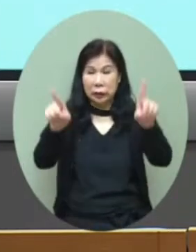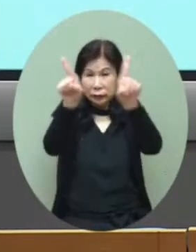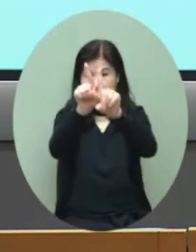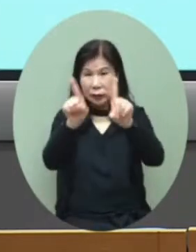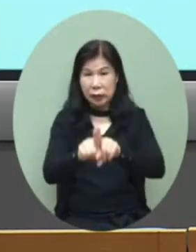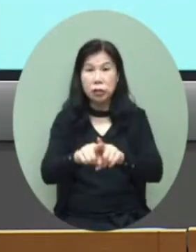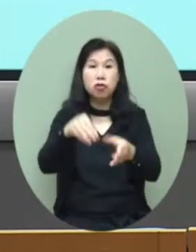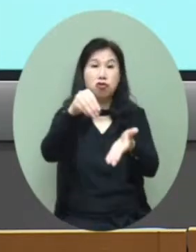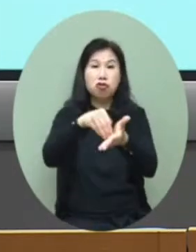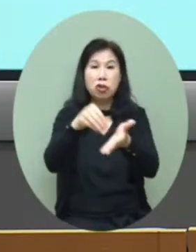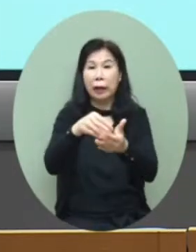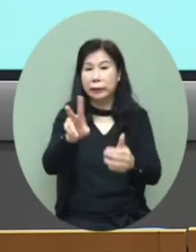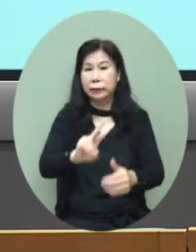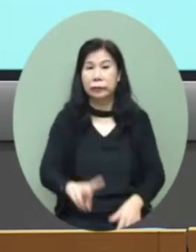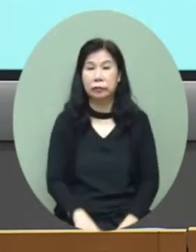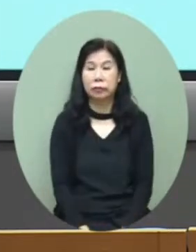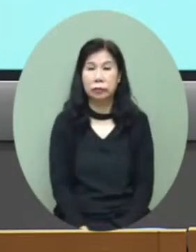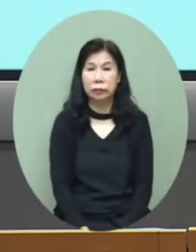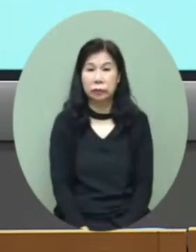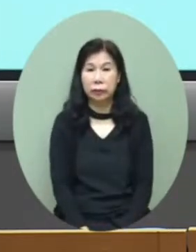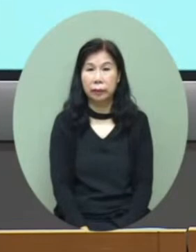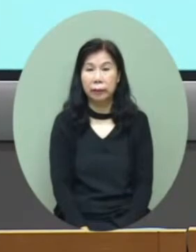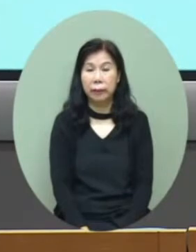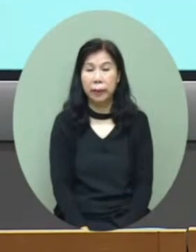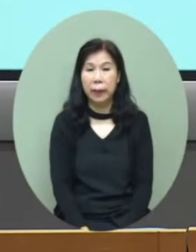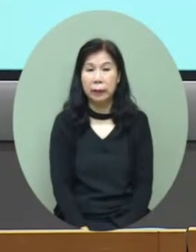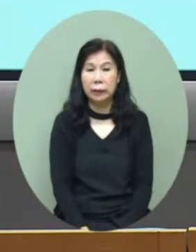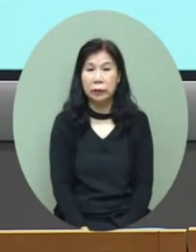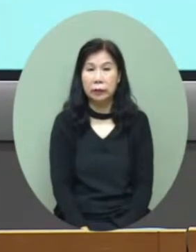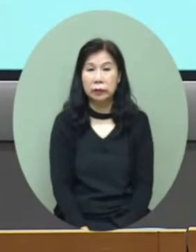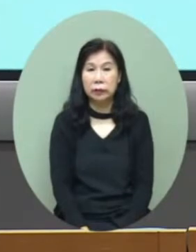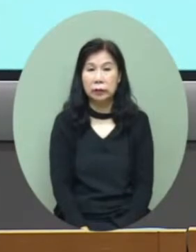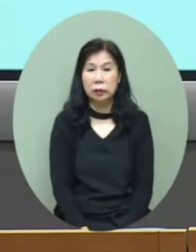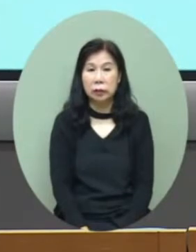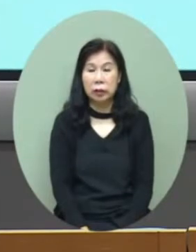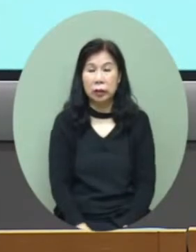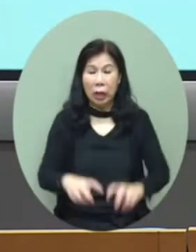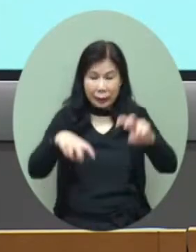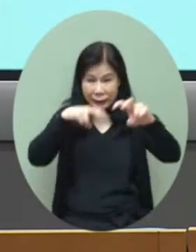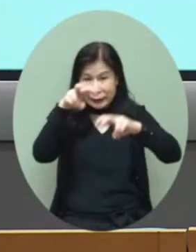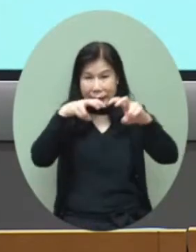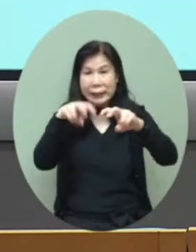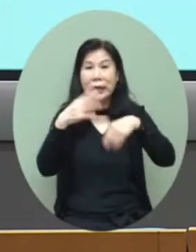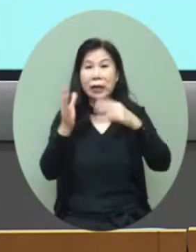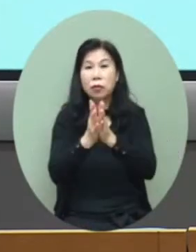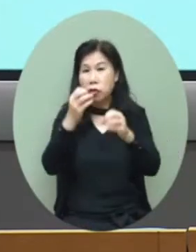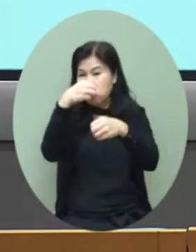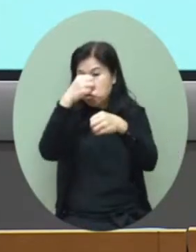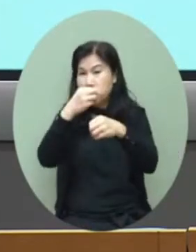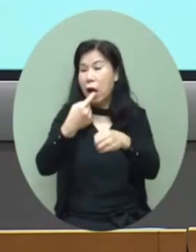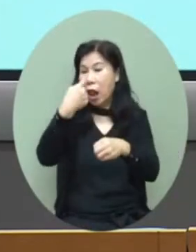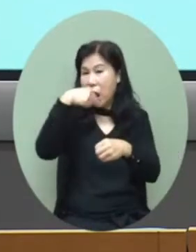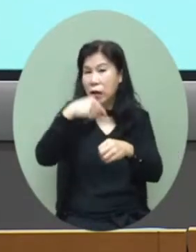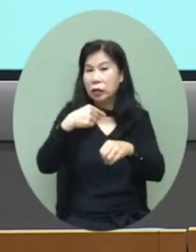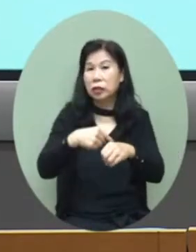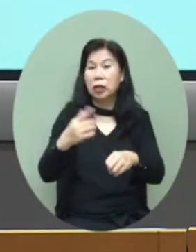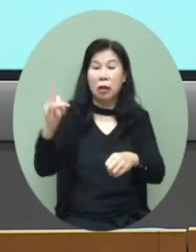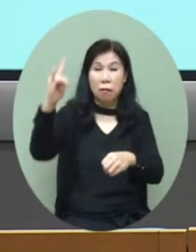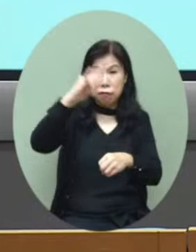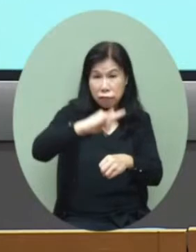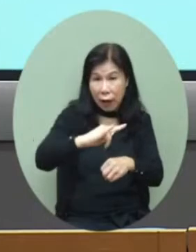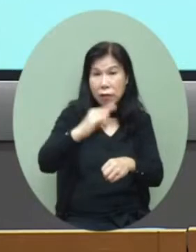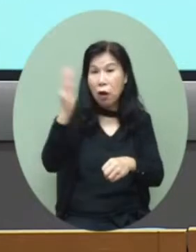0. So we are just aligning the definition in the arrangement. From a quarantine point of view,